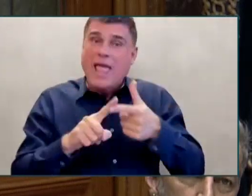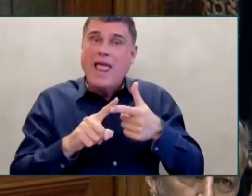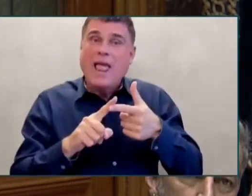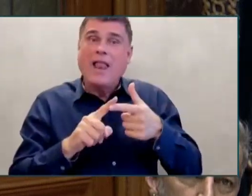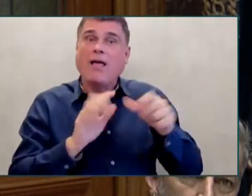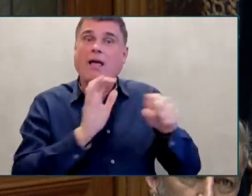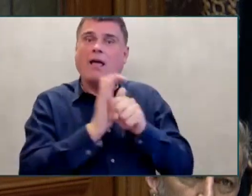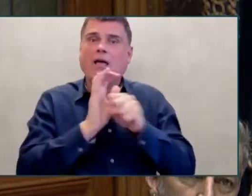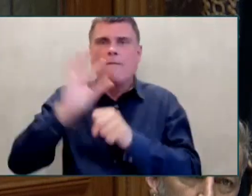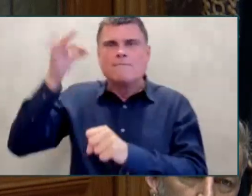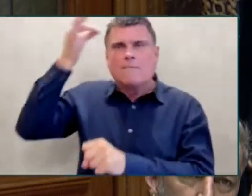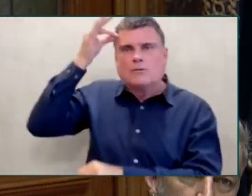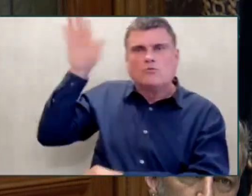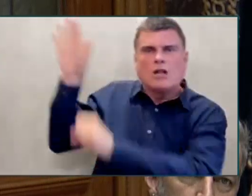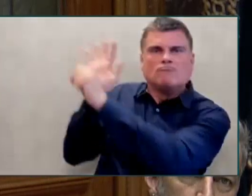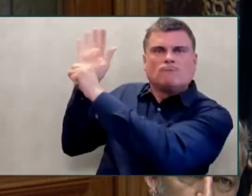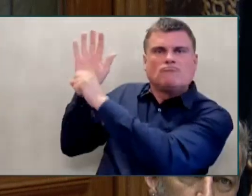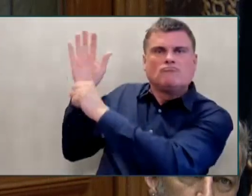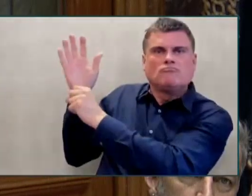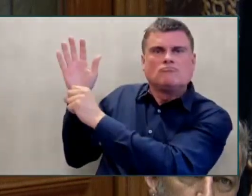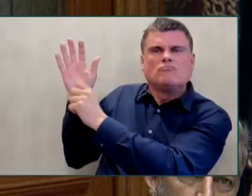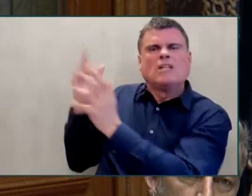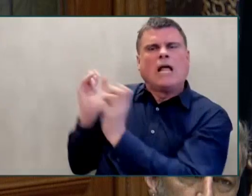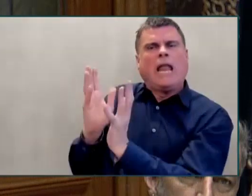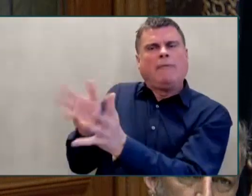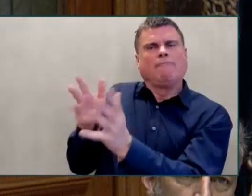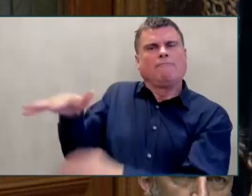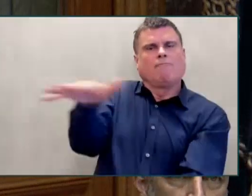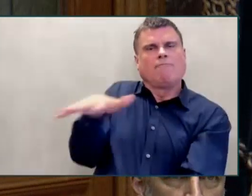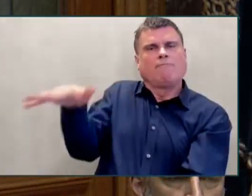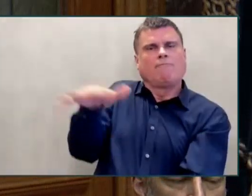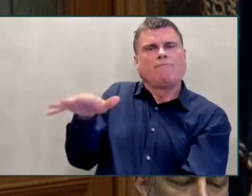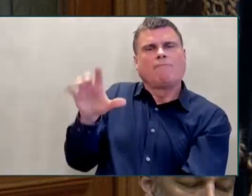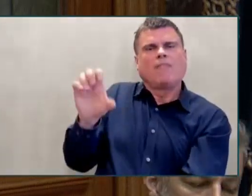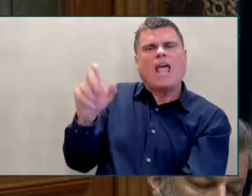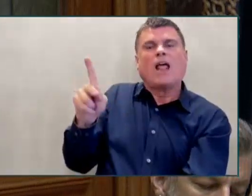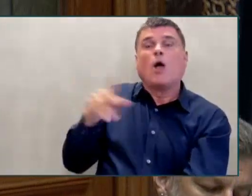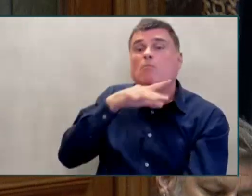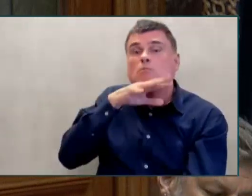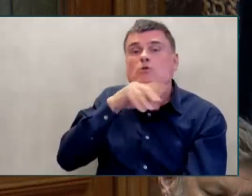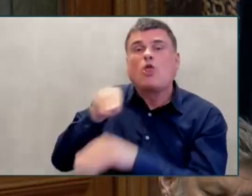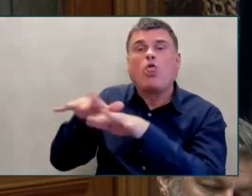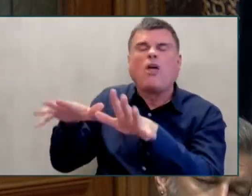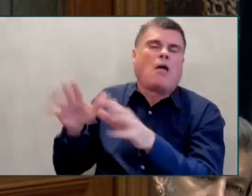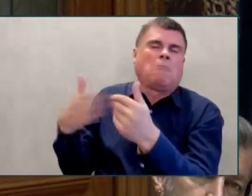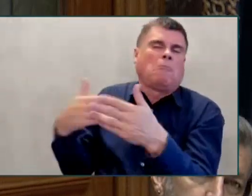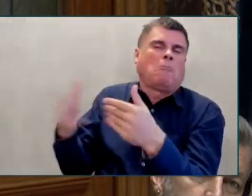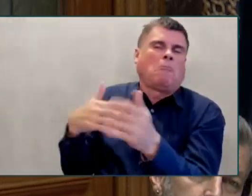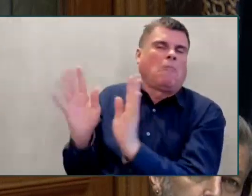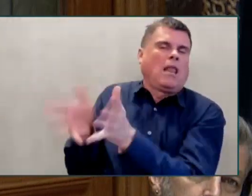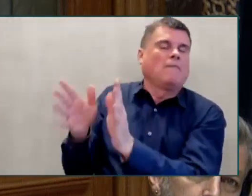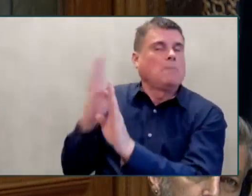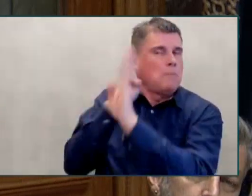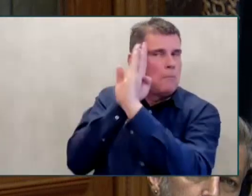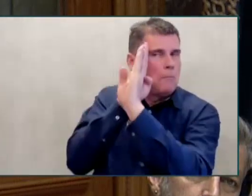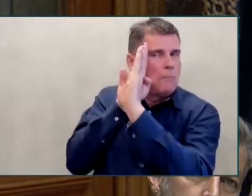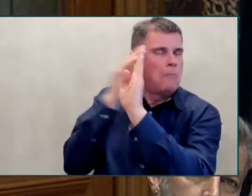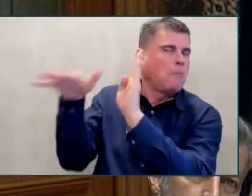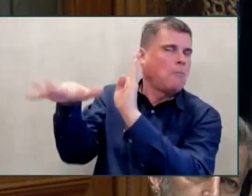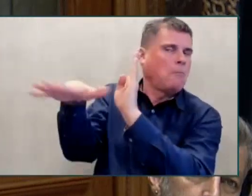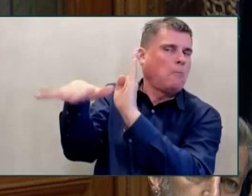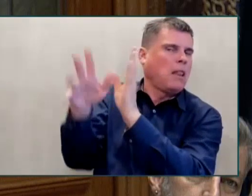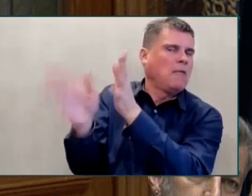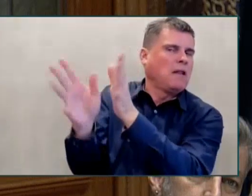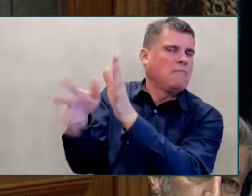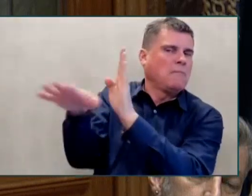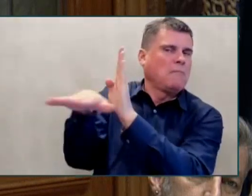Teck's pollution of the Elk Valley to the International Joint Commission. My question for you, Honourable Speaker, is